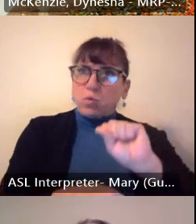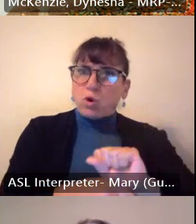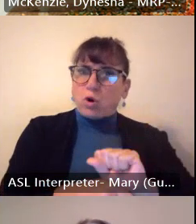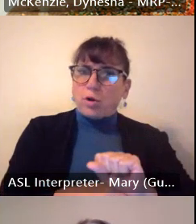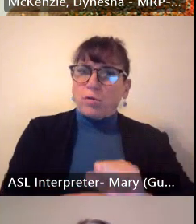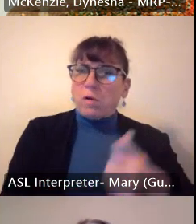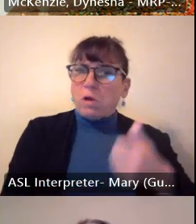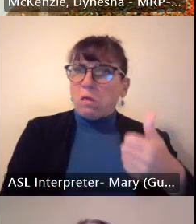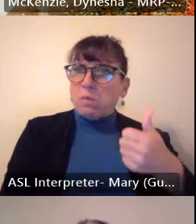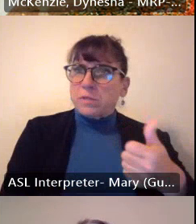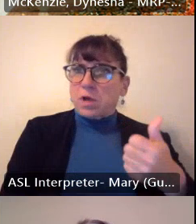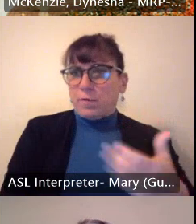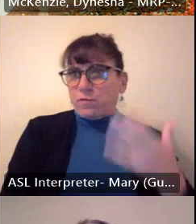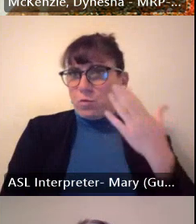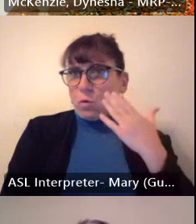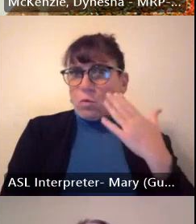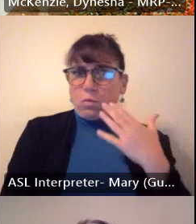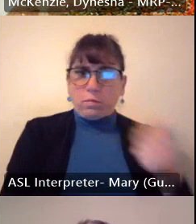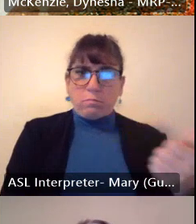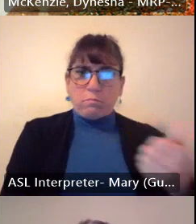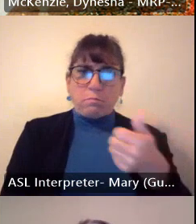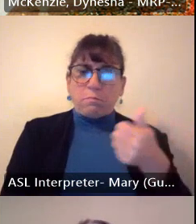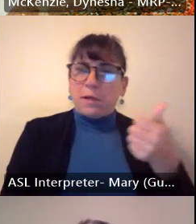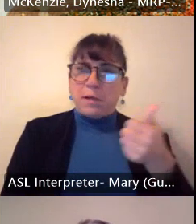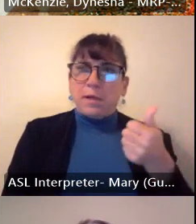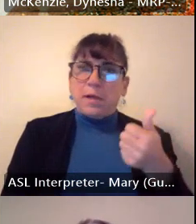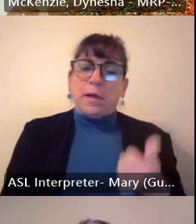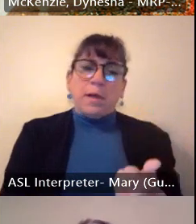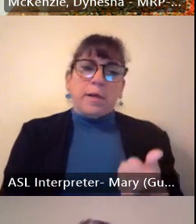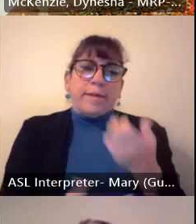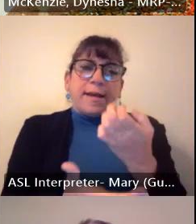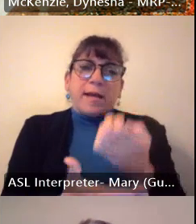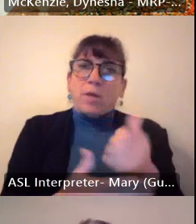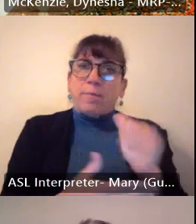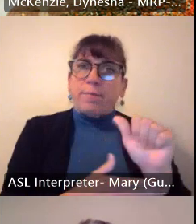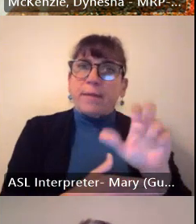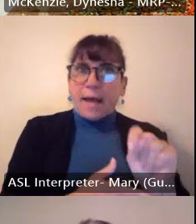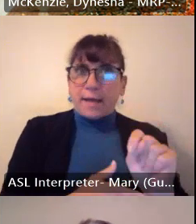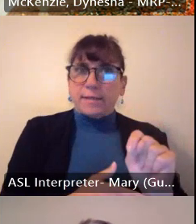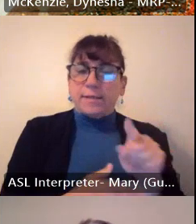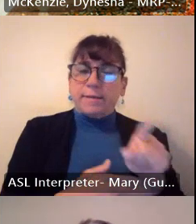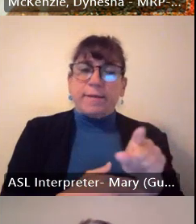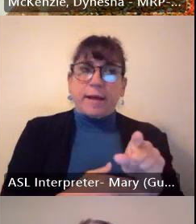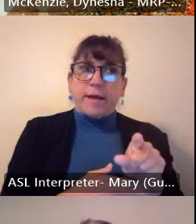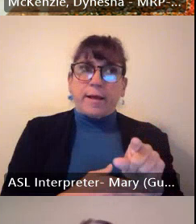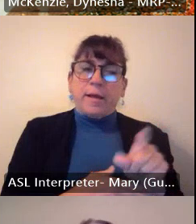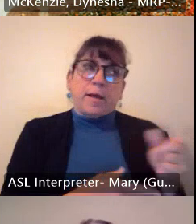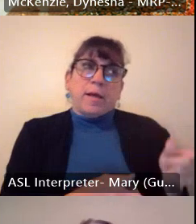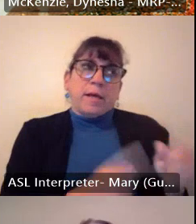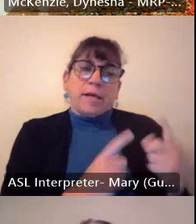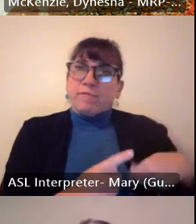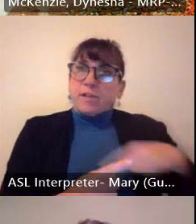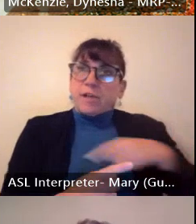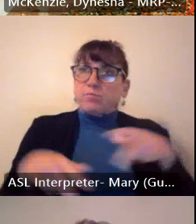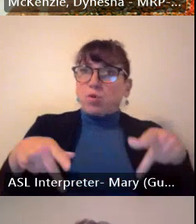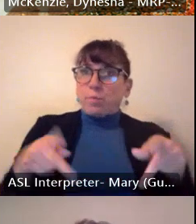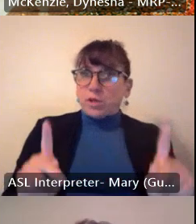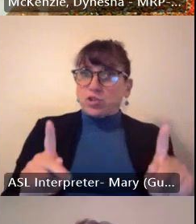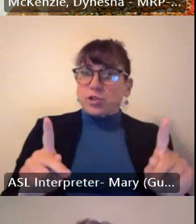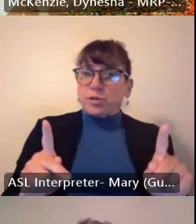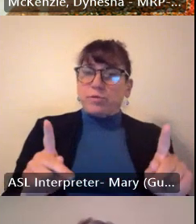does reimburse. Yeah, right? We saw this line up. The Economy Act is what gives us the permission to be able to